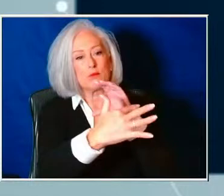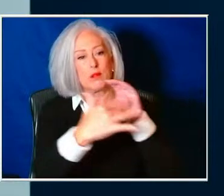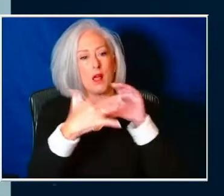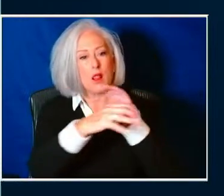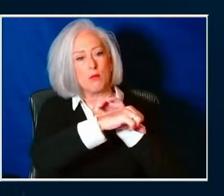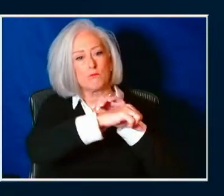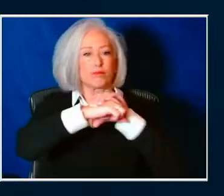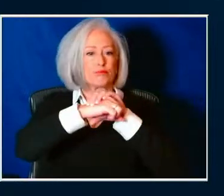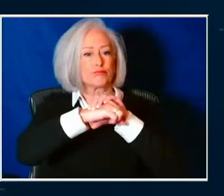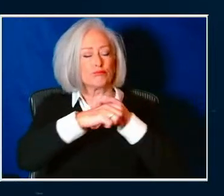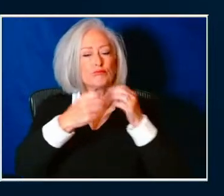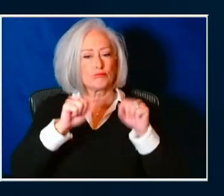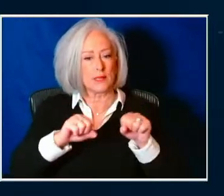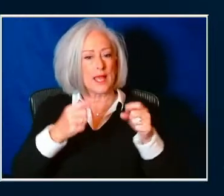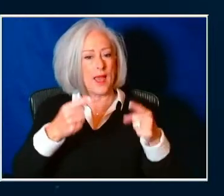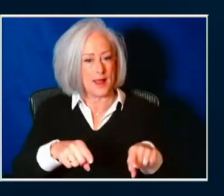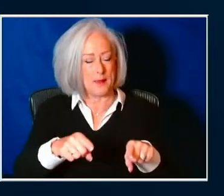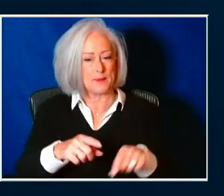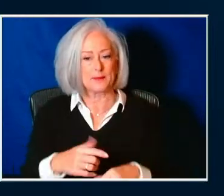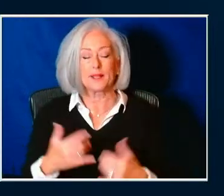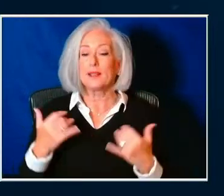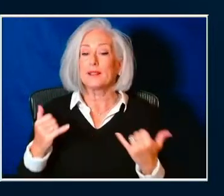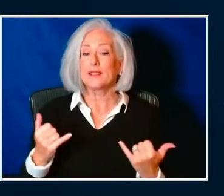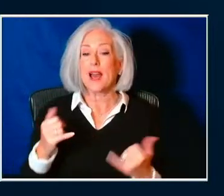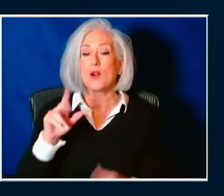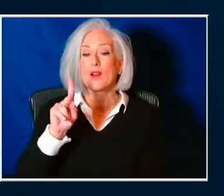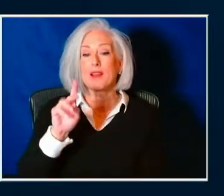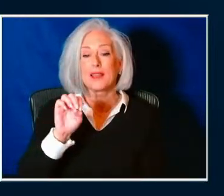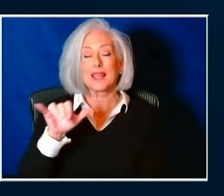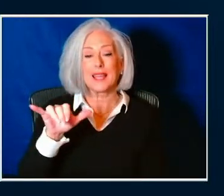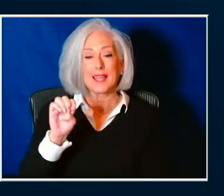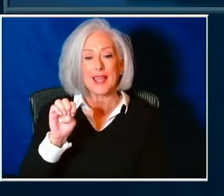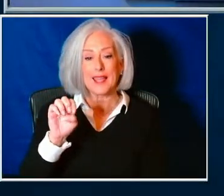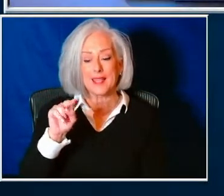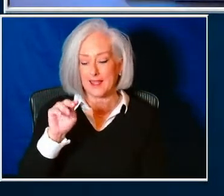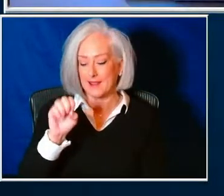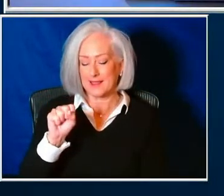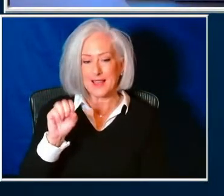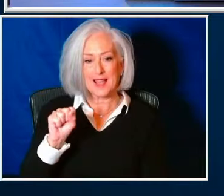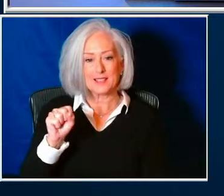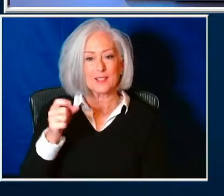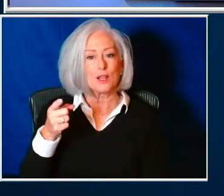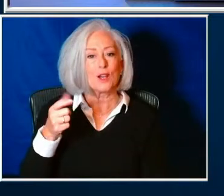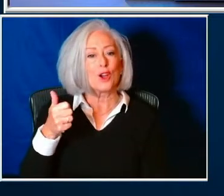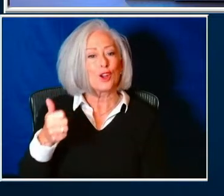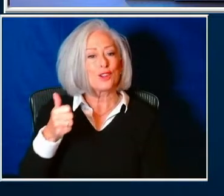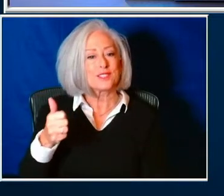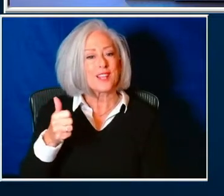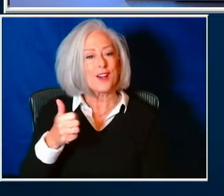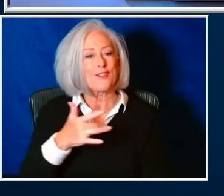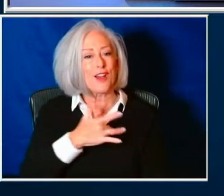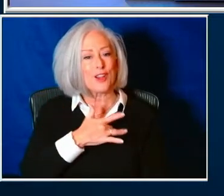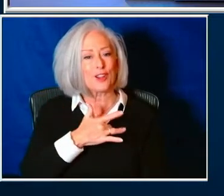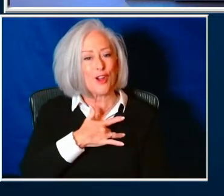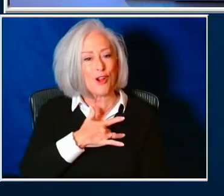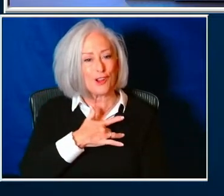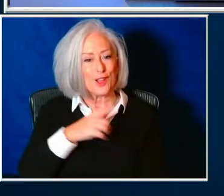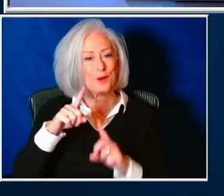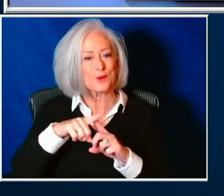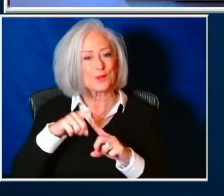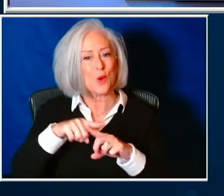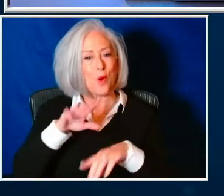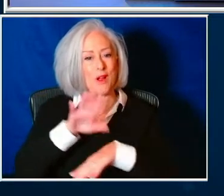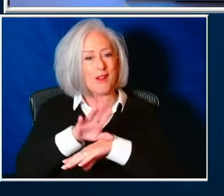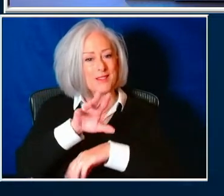is joining us with Kay Ness, a cardio score consultant and exercise specialist. So Kay, I know is sitting